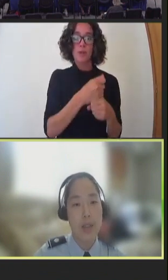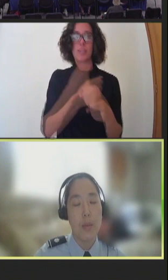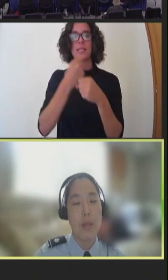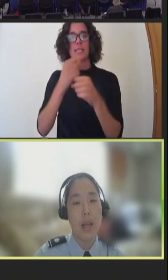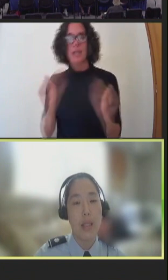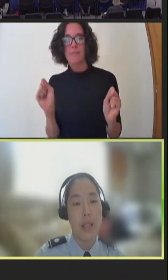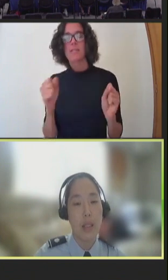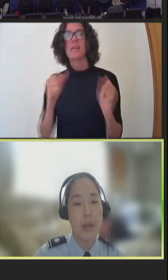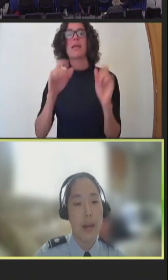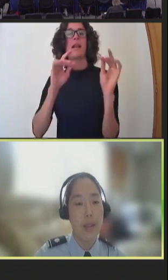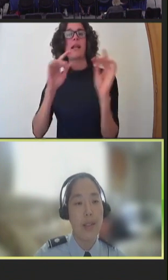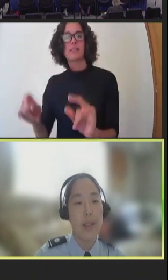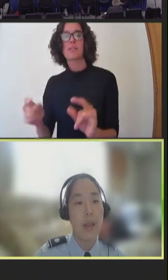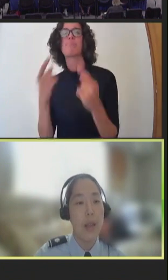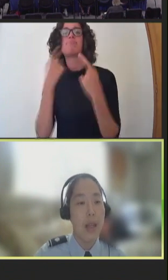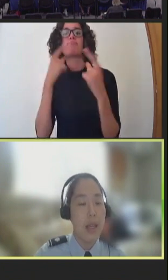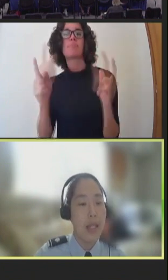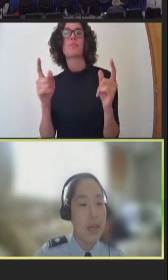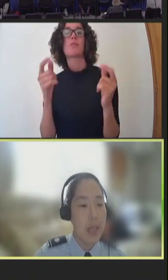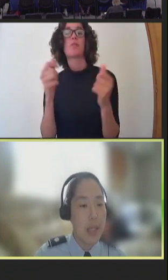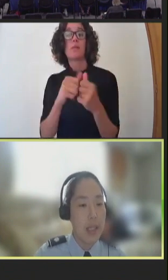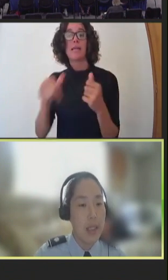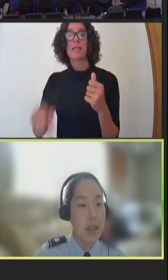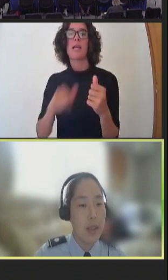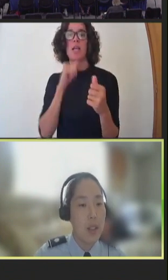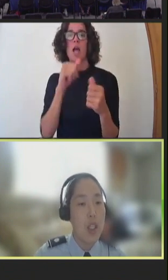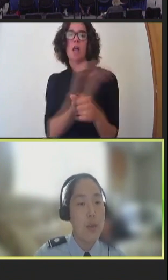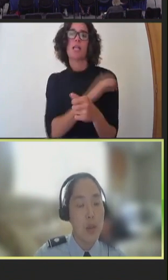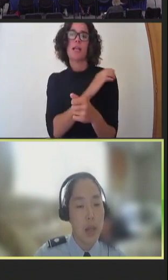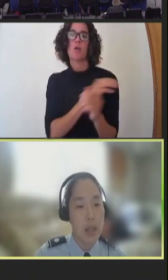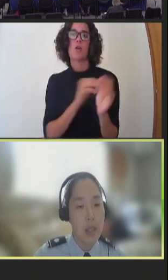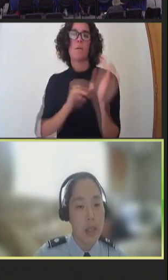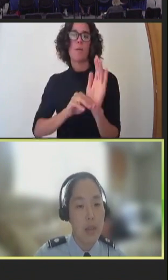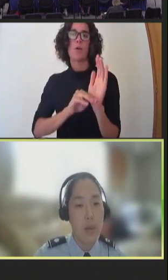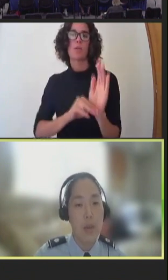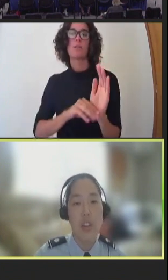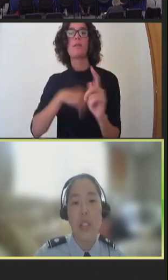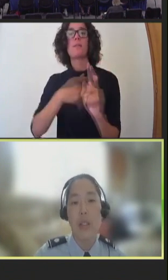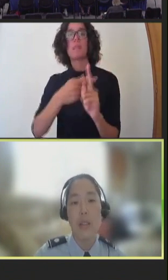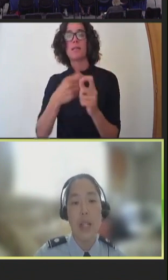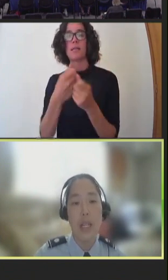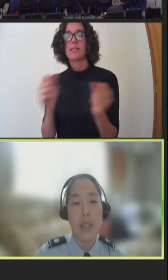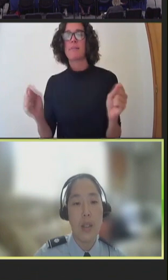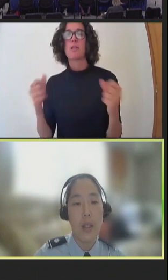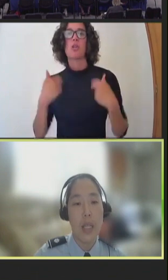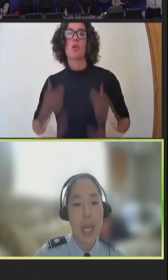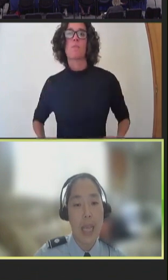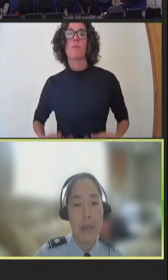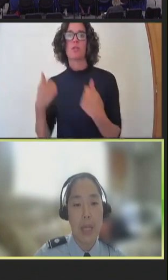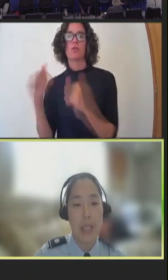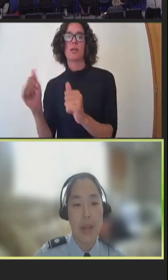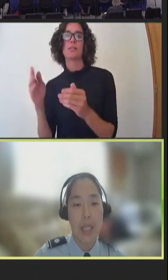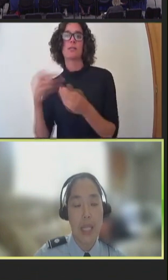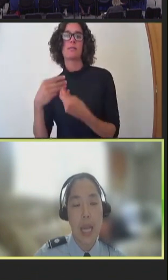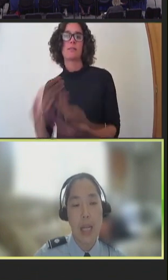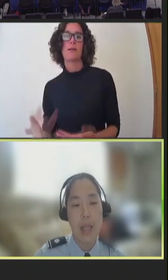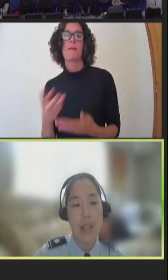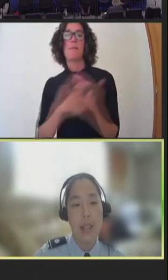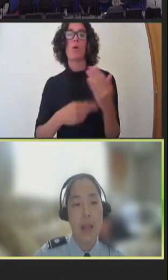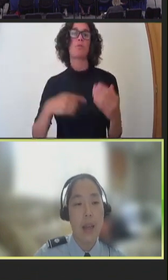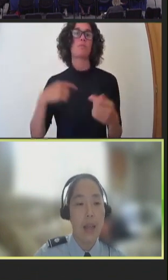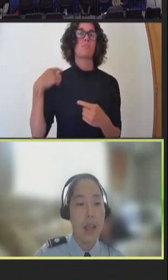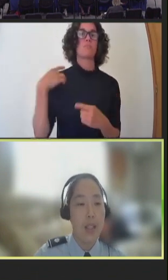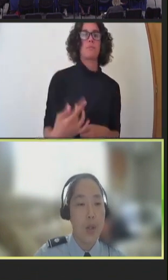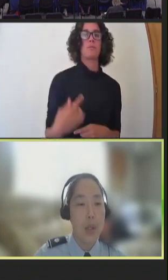in suitable non-clinical models, and safety in clinical human trials to deliver both traditional and nucleic acid-based vaccine